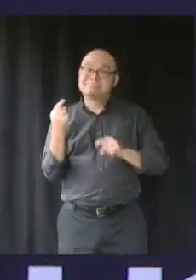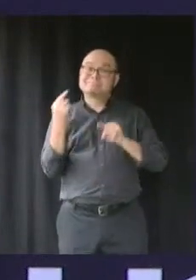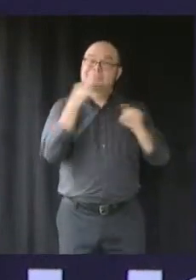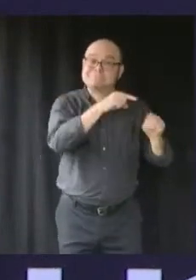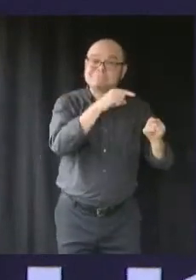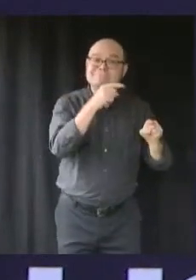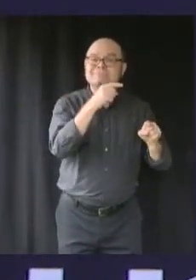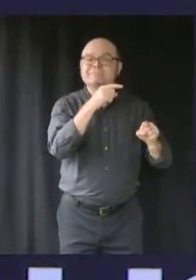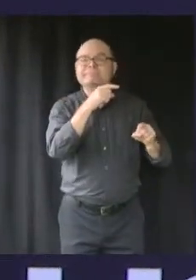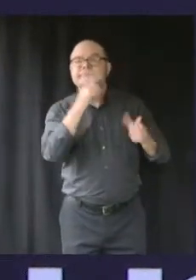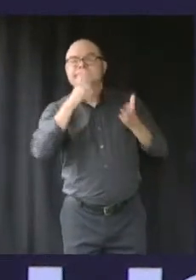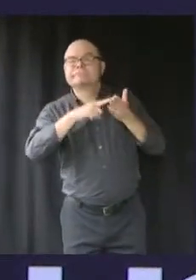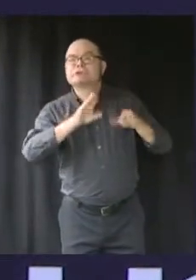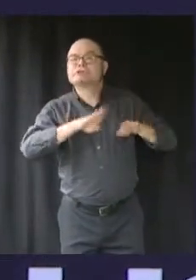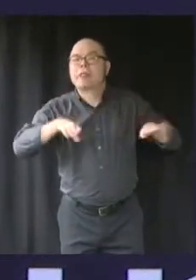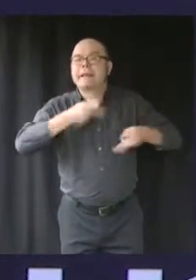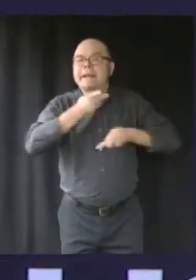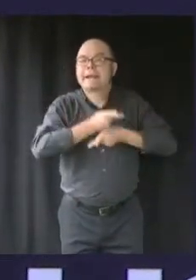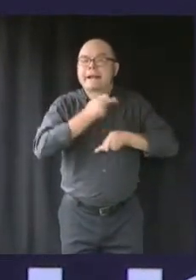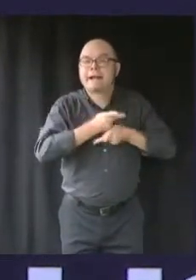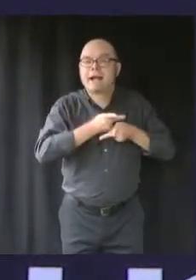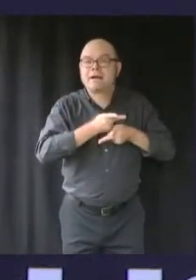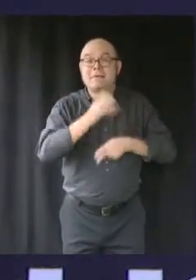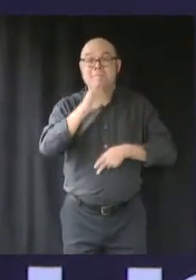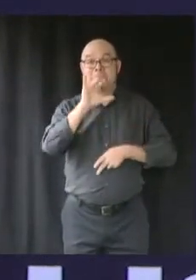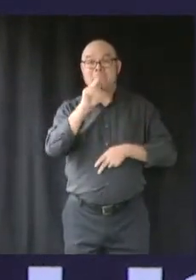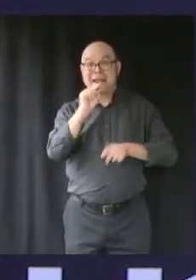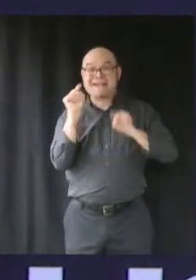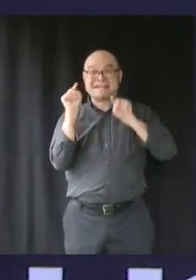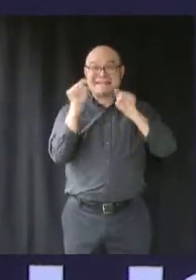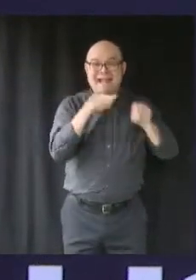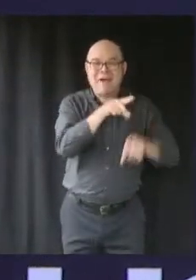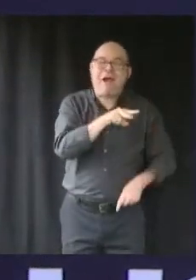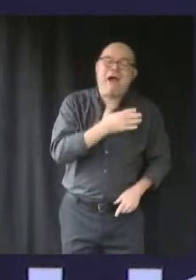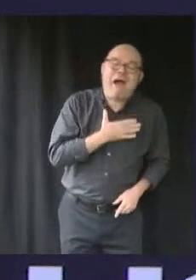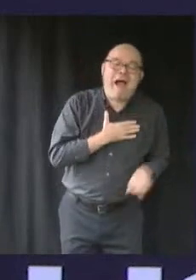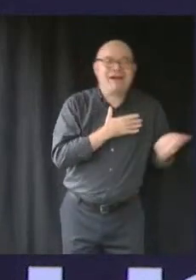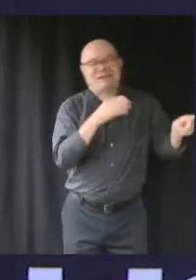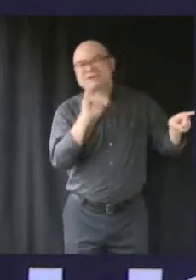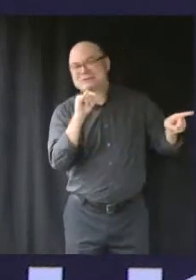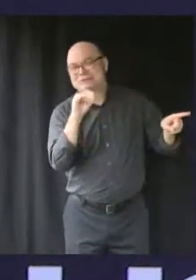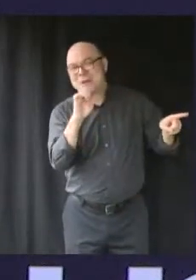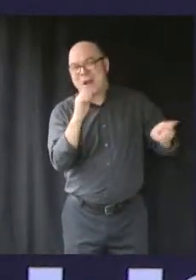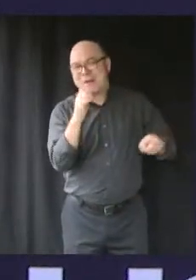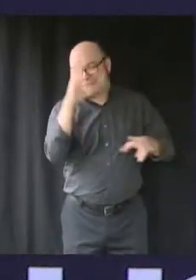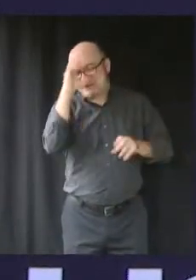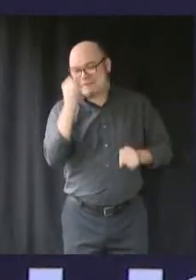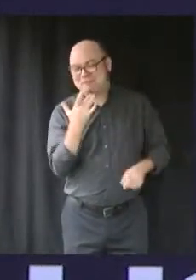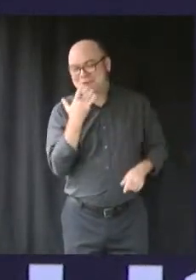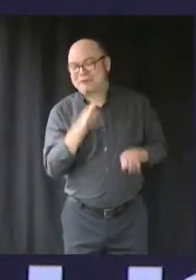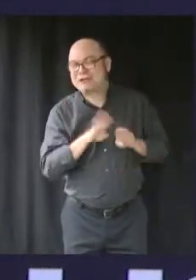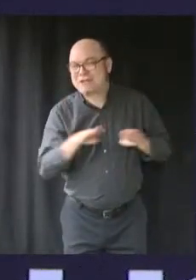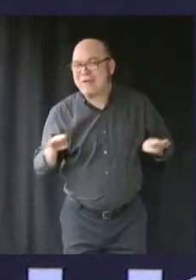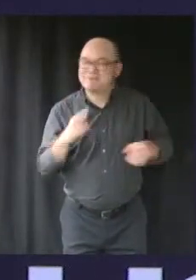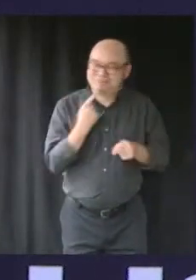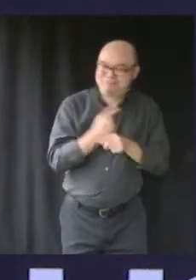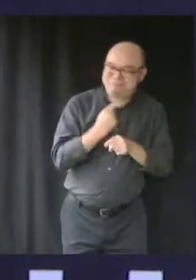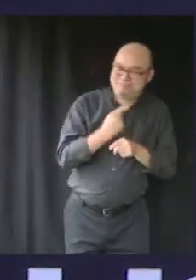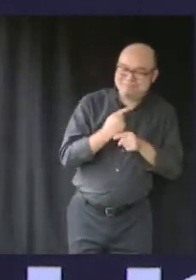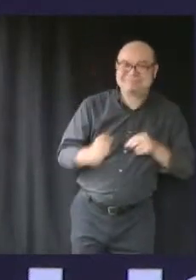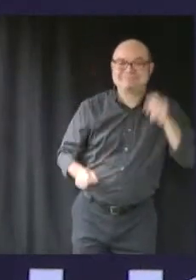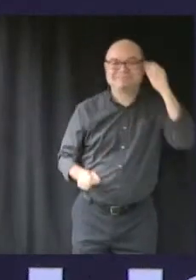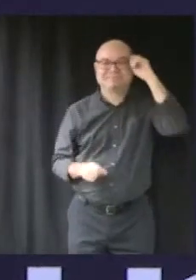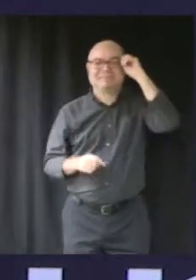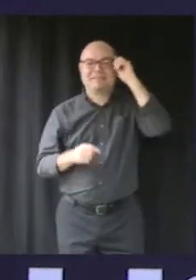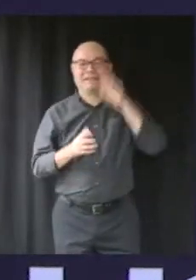that he likes children better than people. being in Washington, I understand why